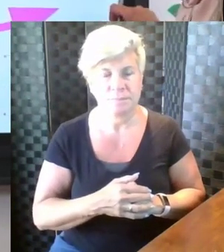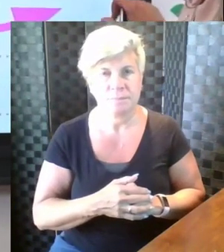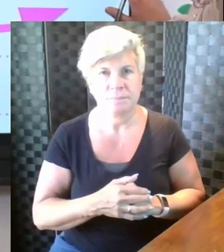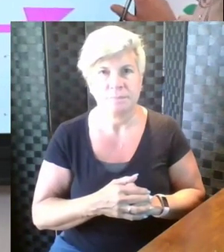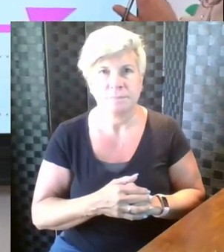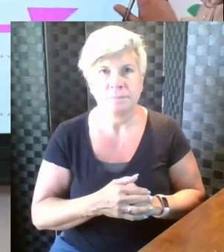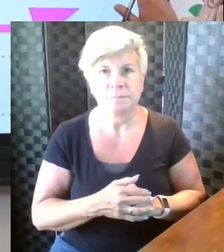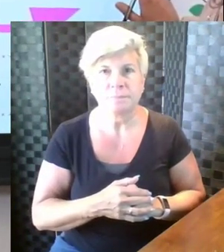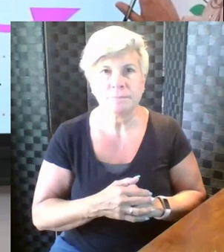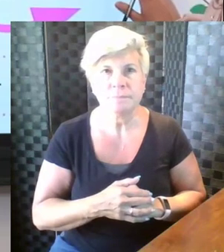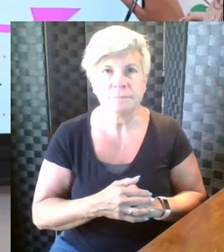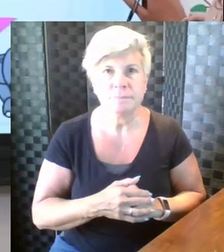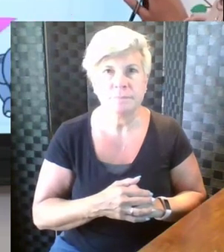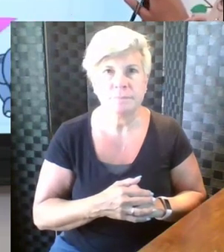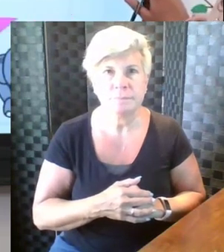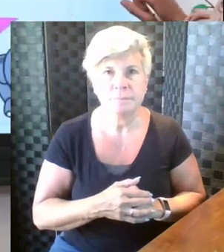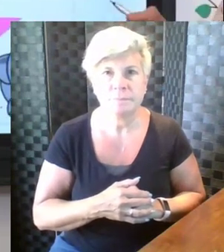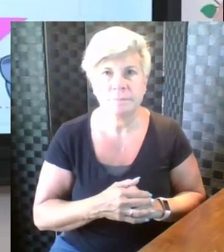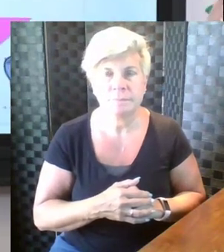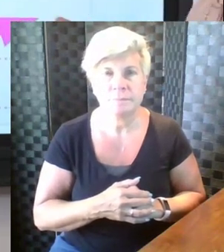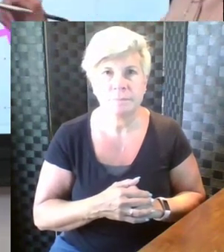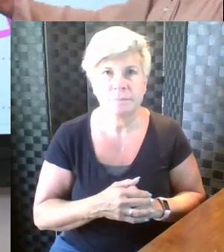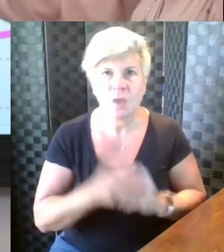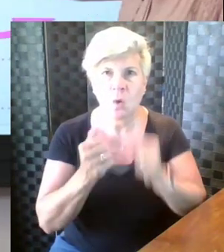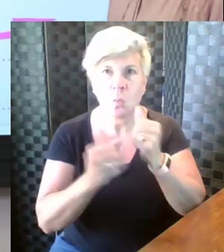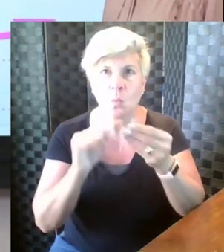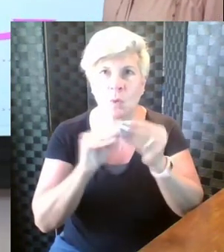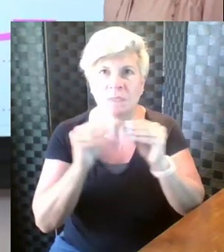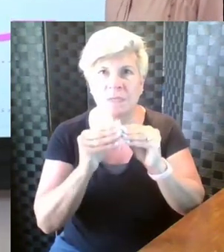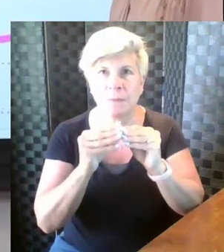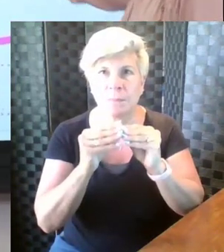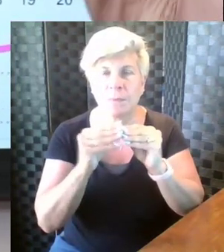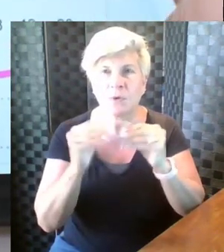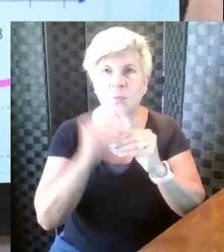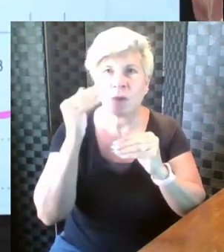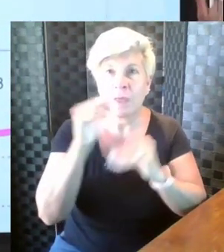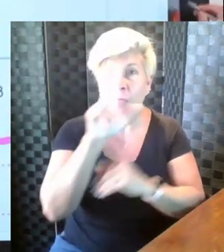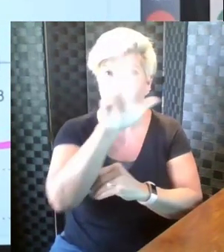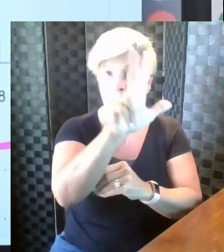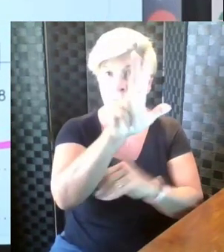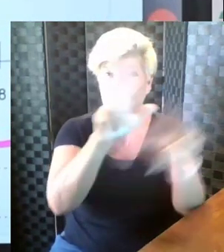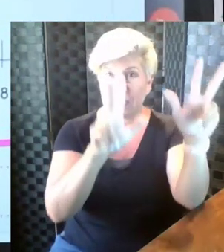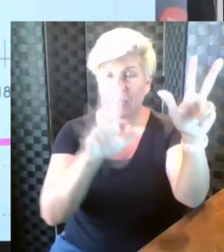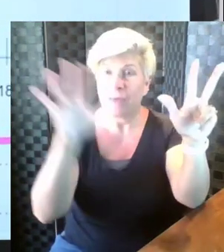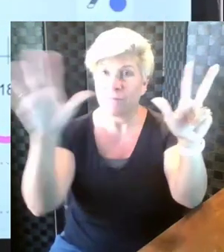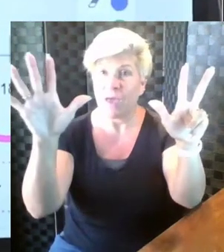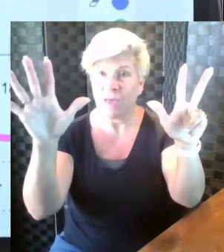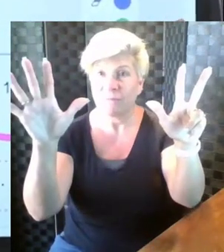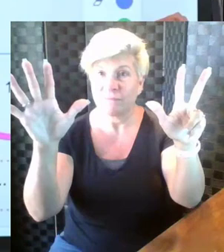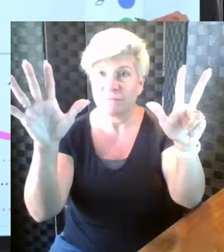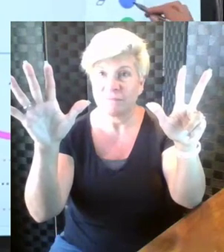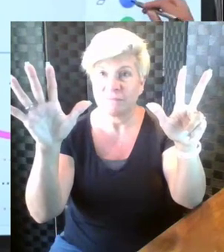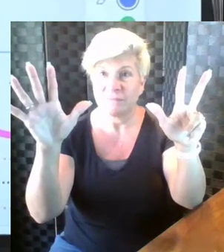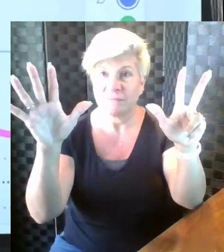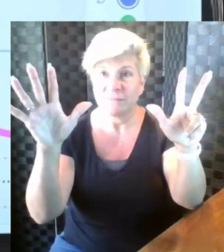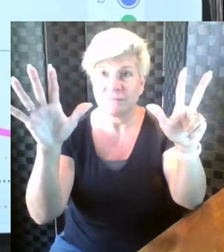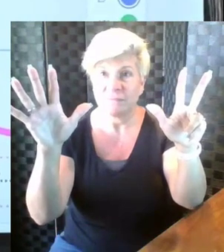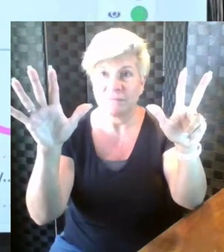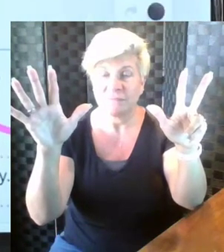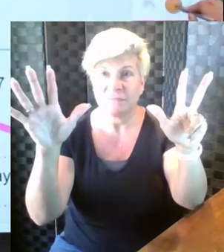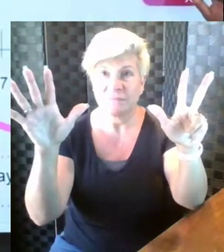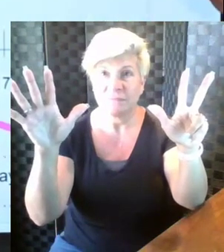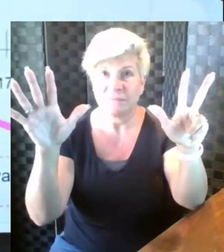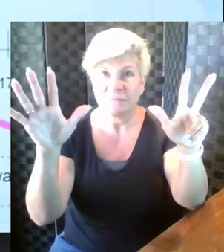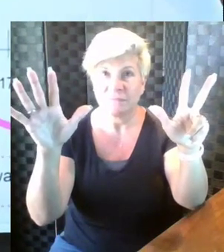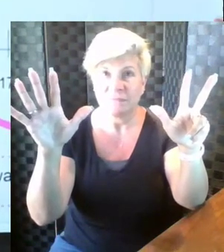All right. Let's see. So which number is greater? We have 3 and we have 5.